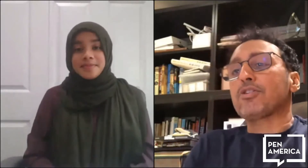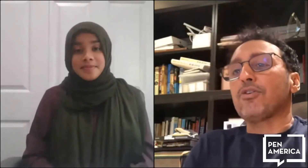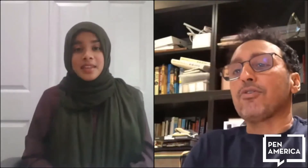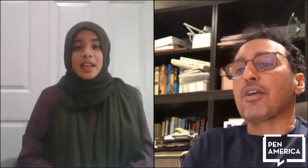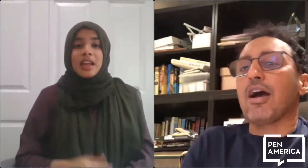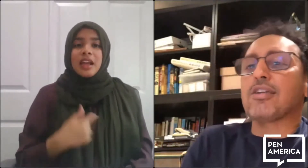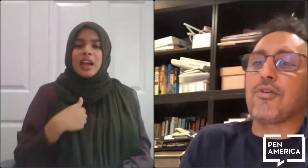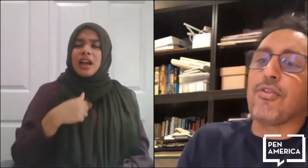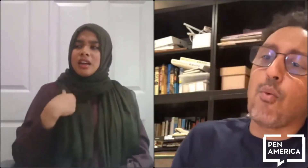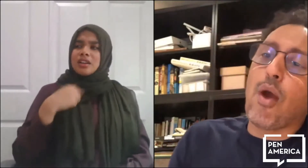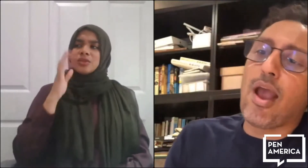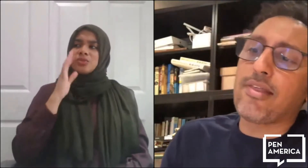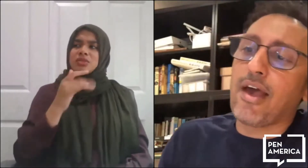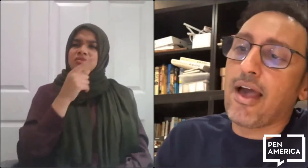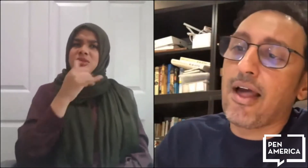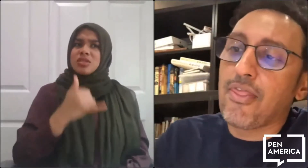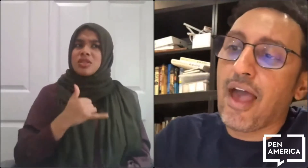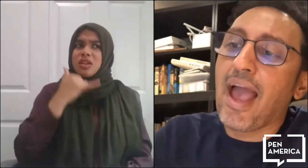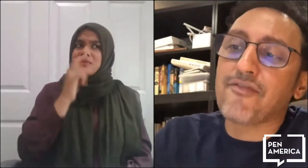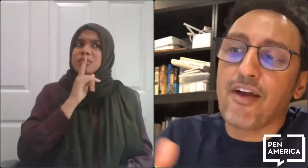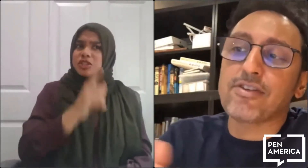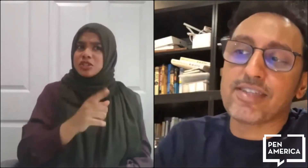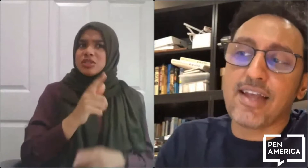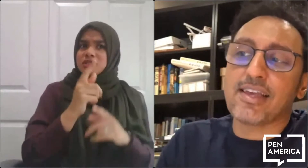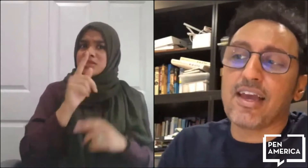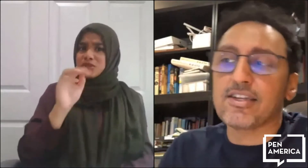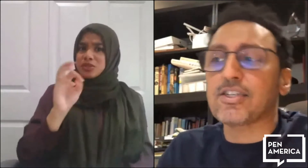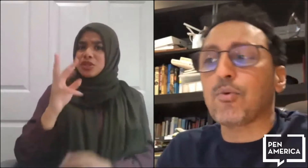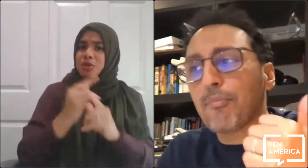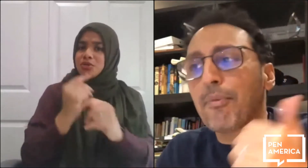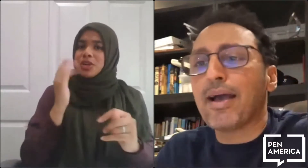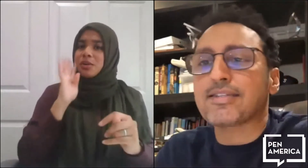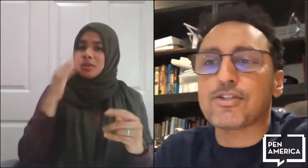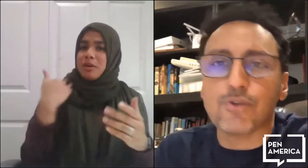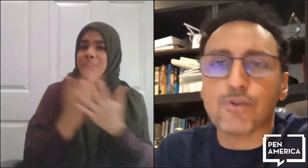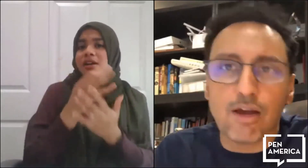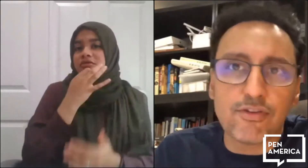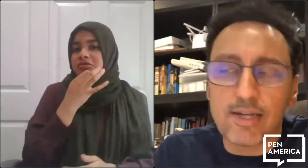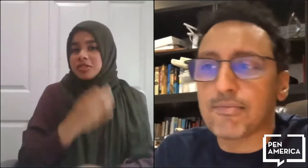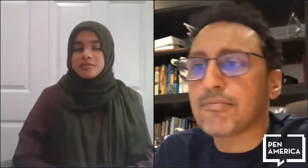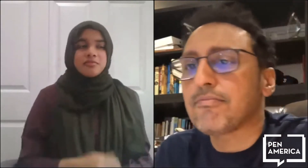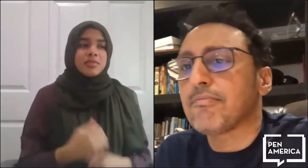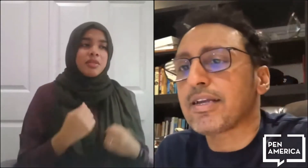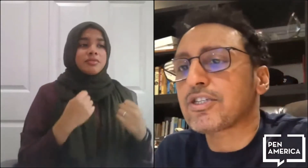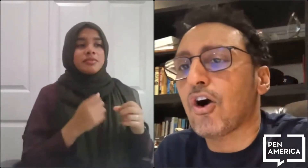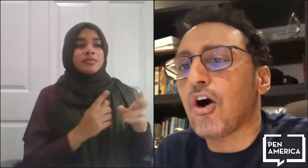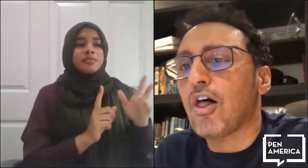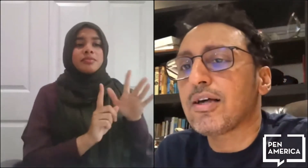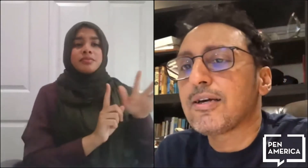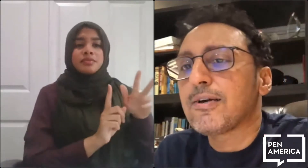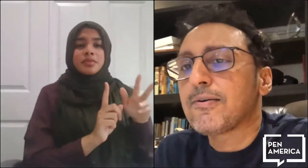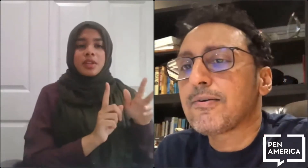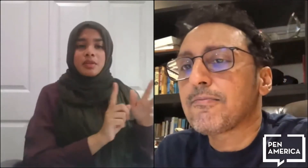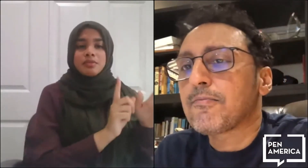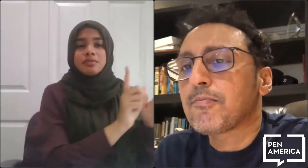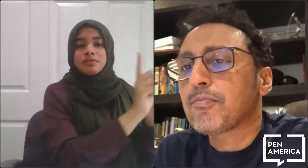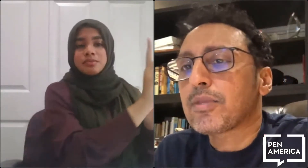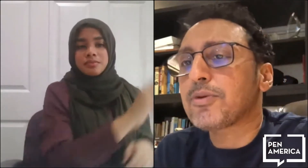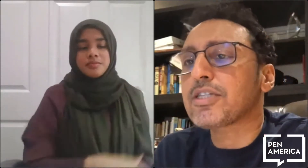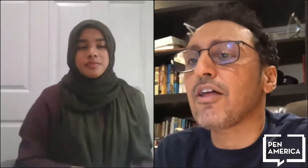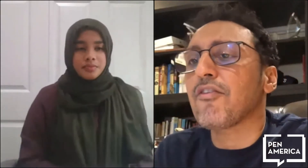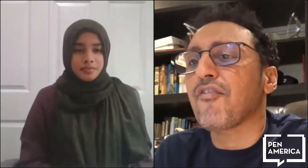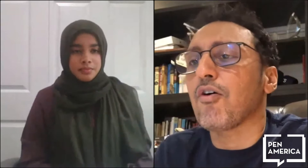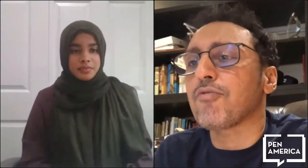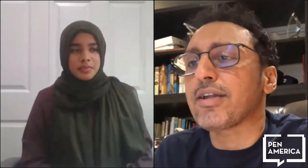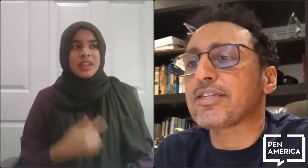horn and make sure those guys are on their way. The hat found his head again as he walked back to the driver's side to make his call. He